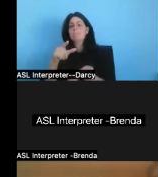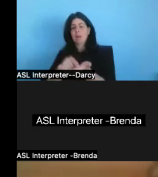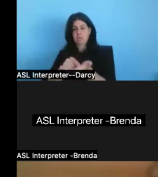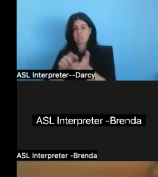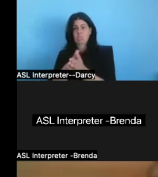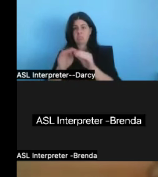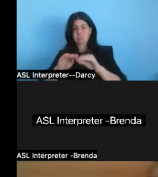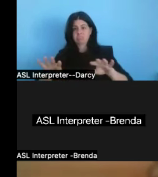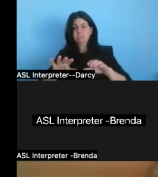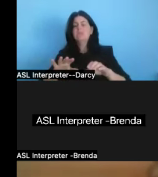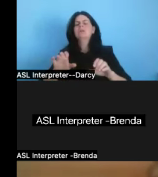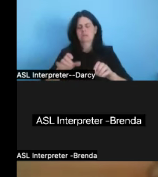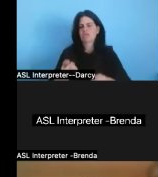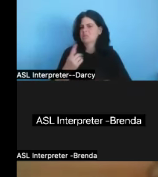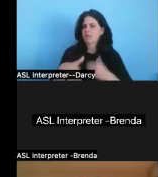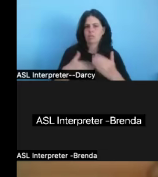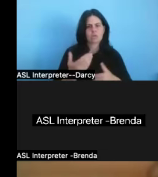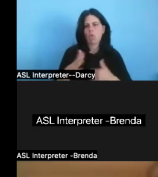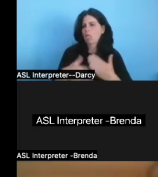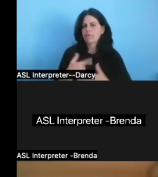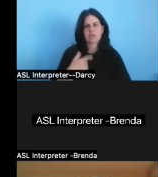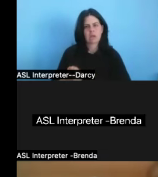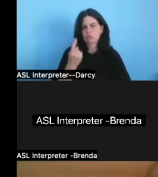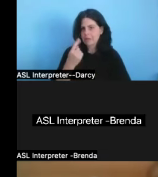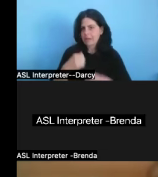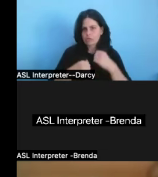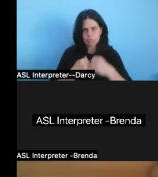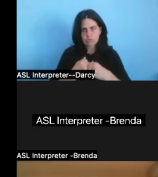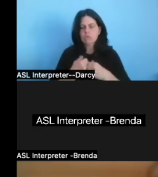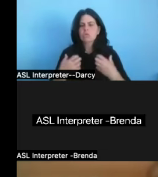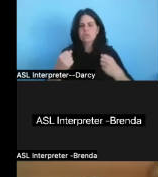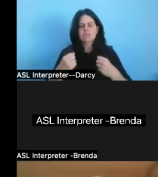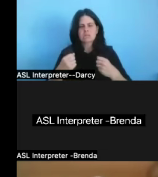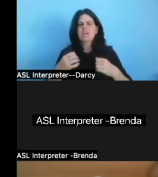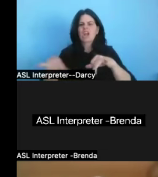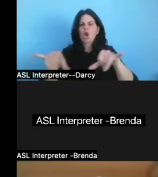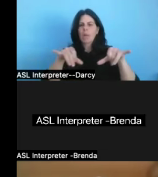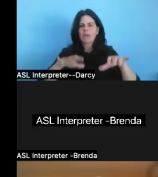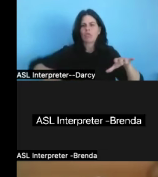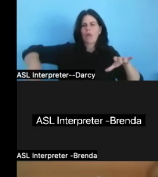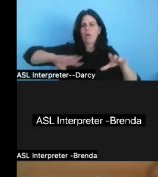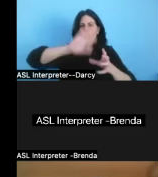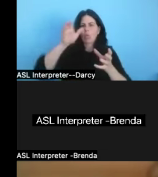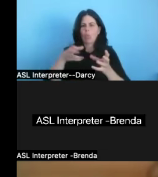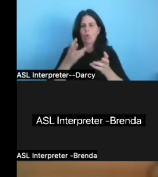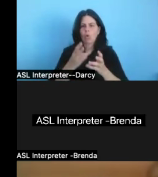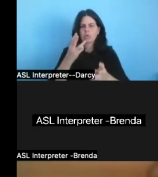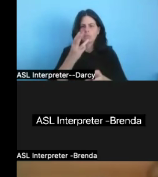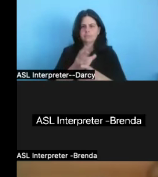understand infrastructure resilience and the main elements on a common basis throughout the world. Next slide.